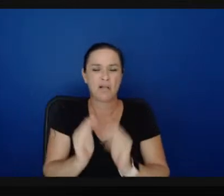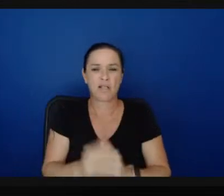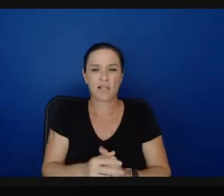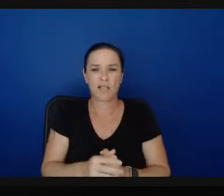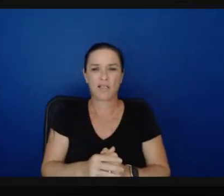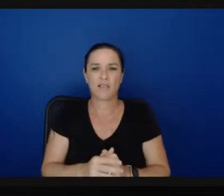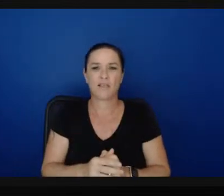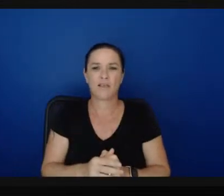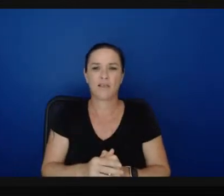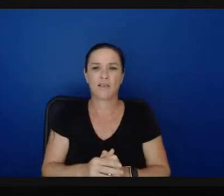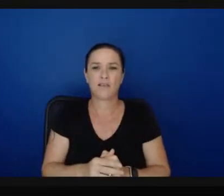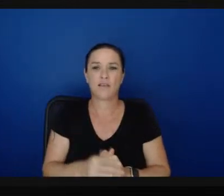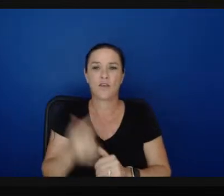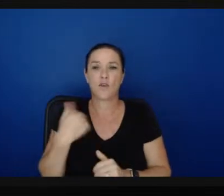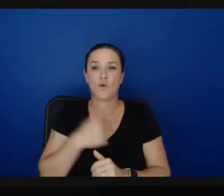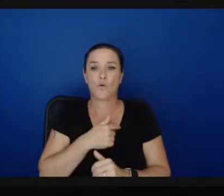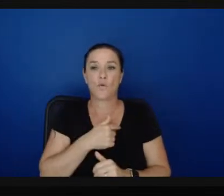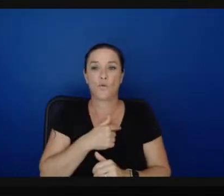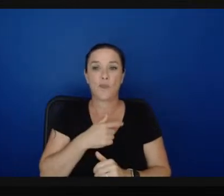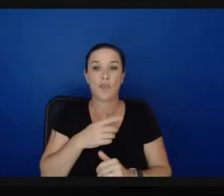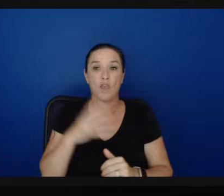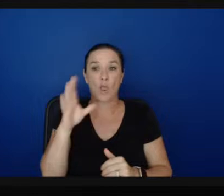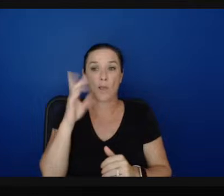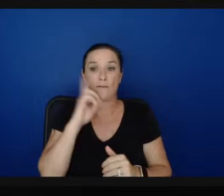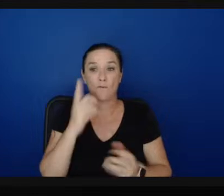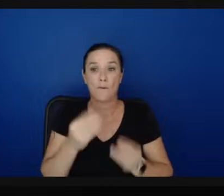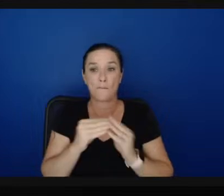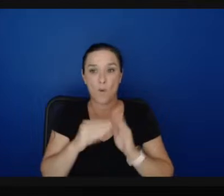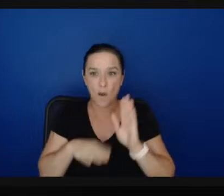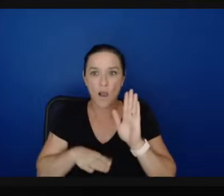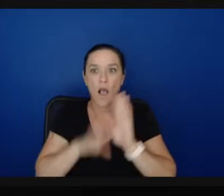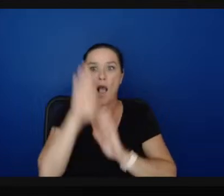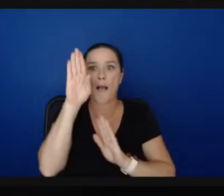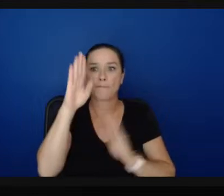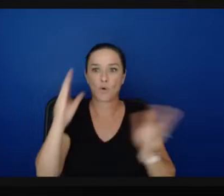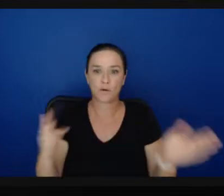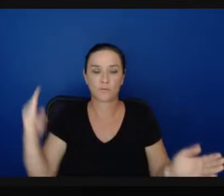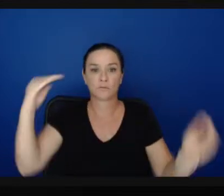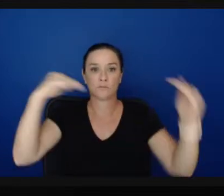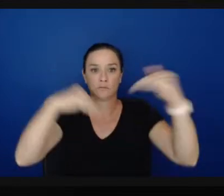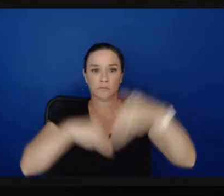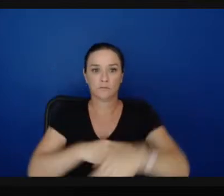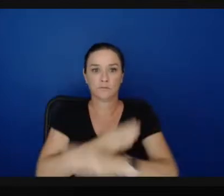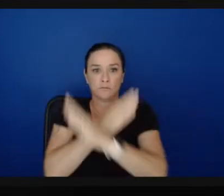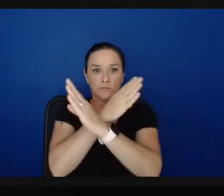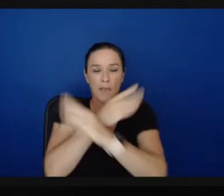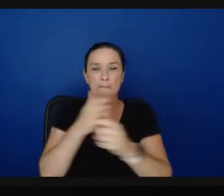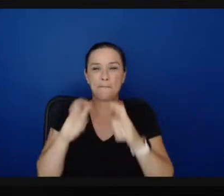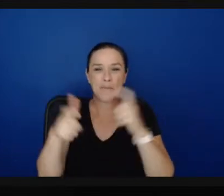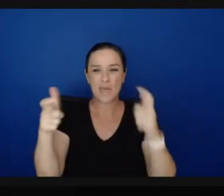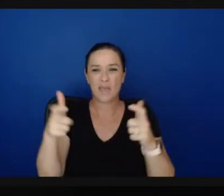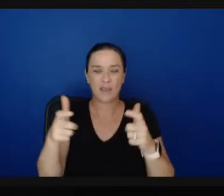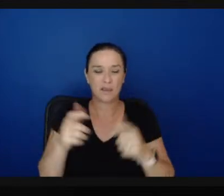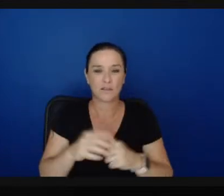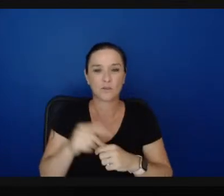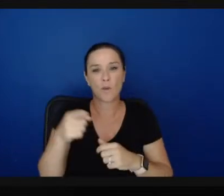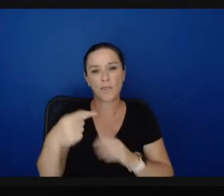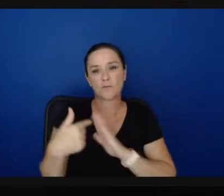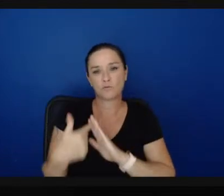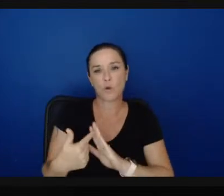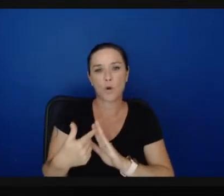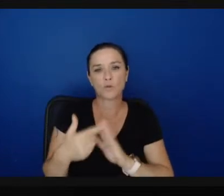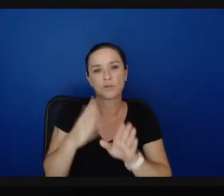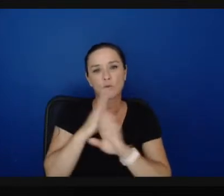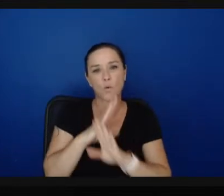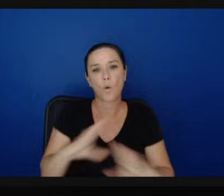more looking for these longer term ups or downs or that kind of thing, which there is none of right now. So this is really showing how quiet Mauna Loa